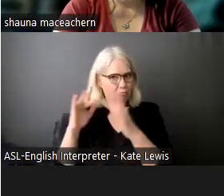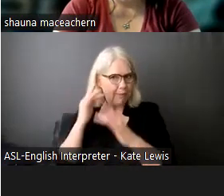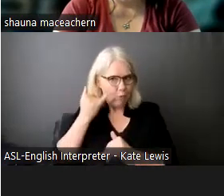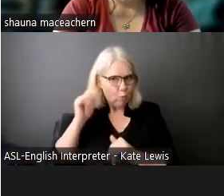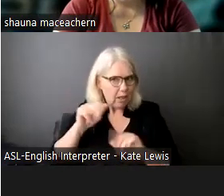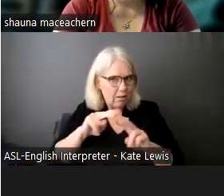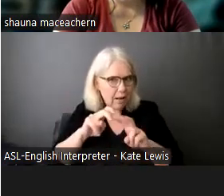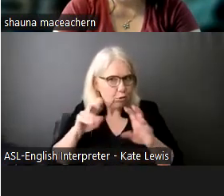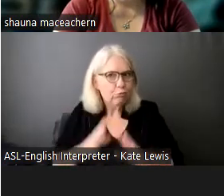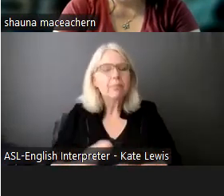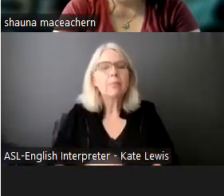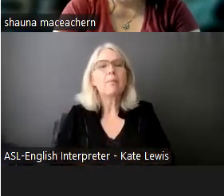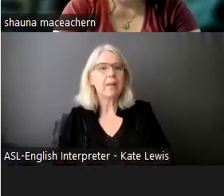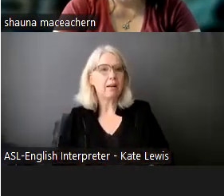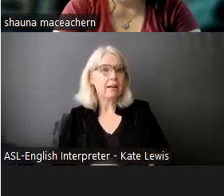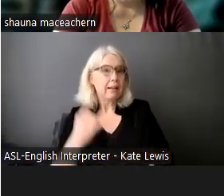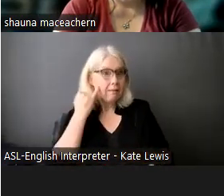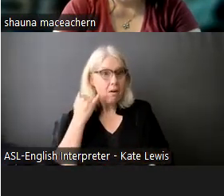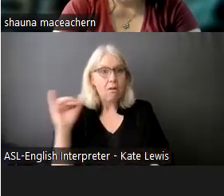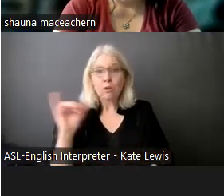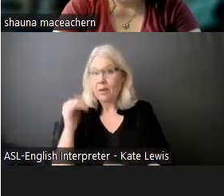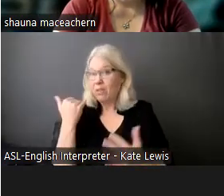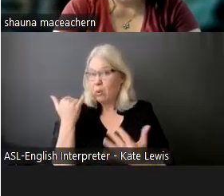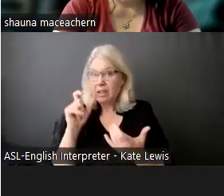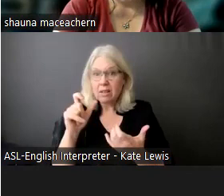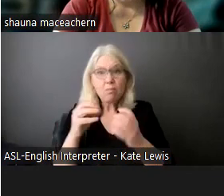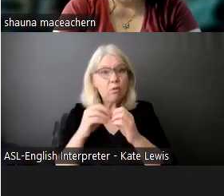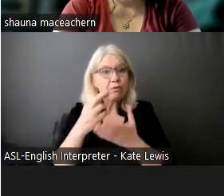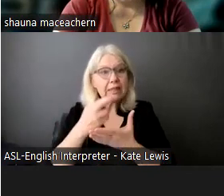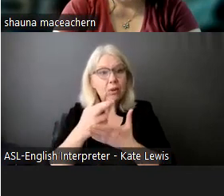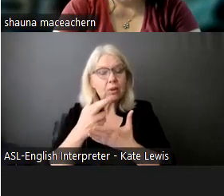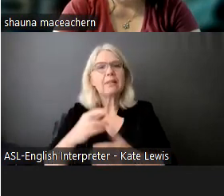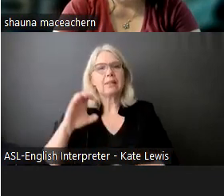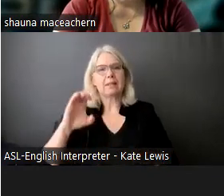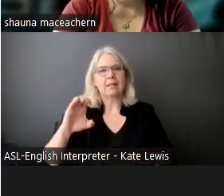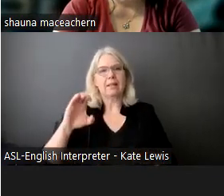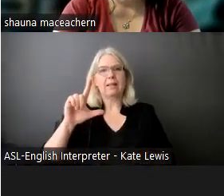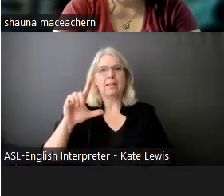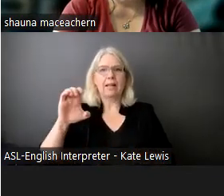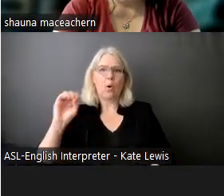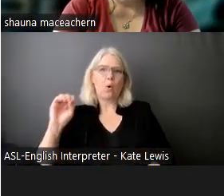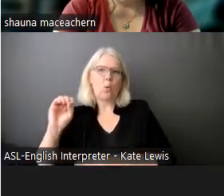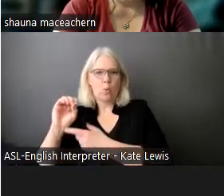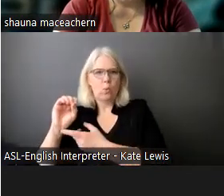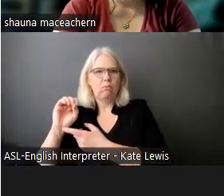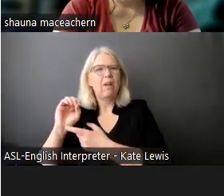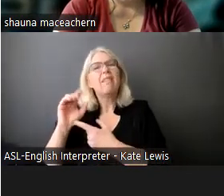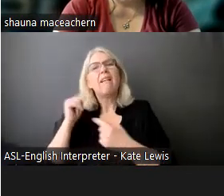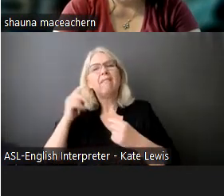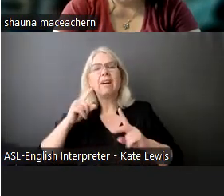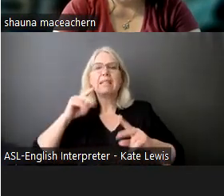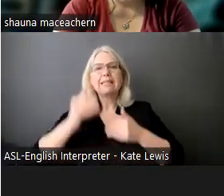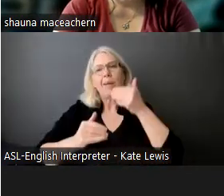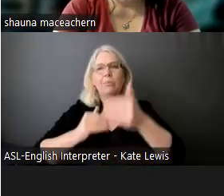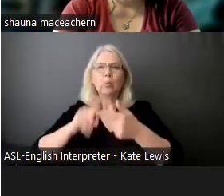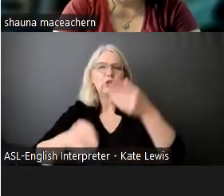access through CLEO's website, where the CLEO Steps to Justice website will give you downloadable,